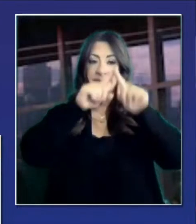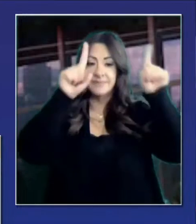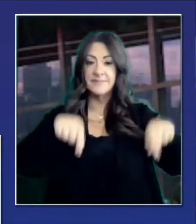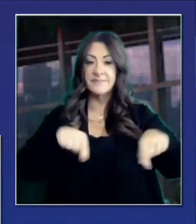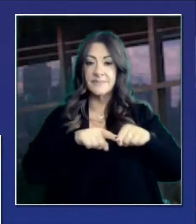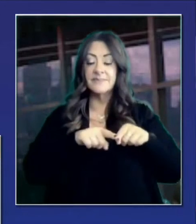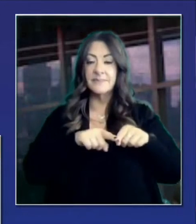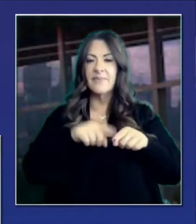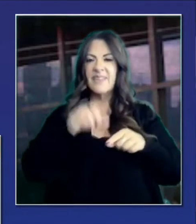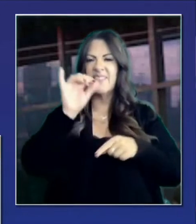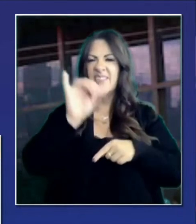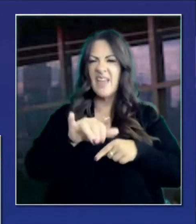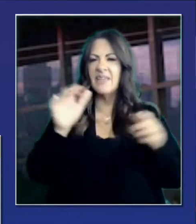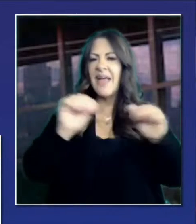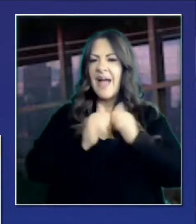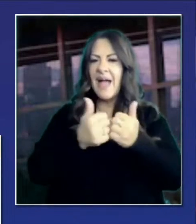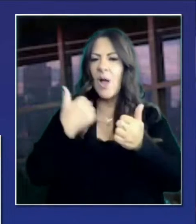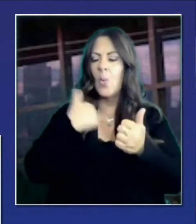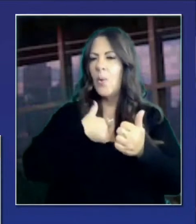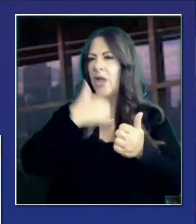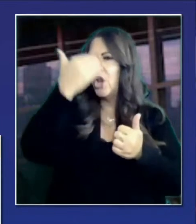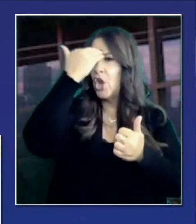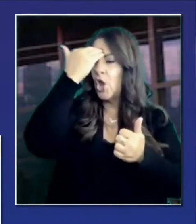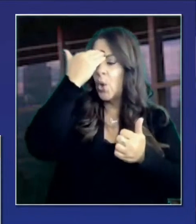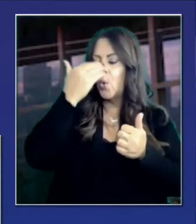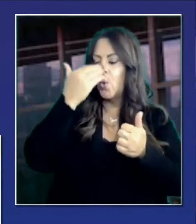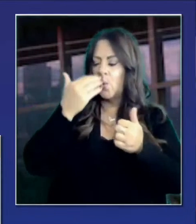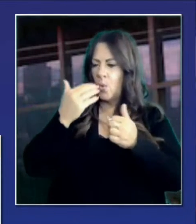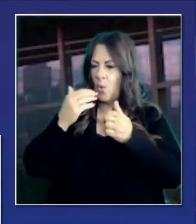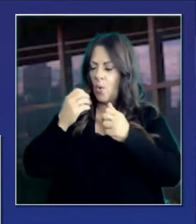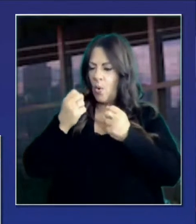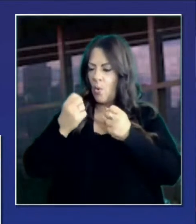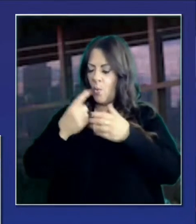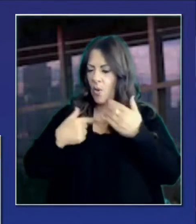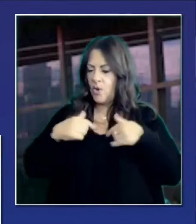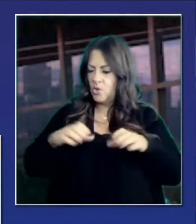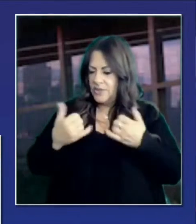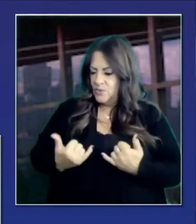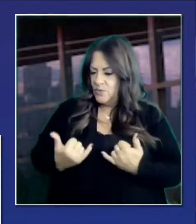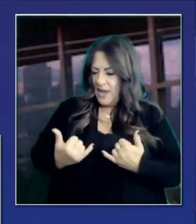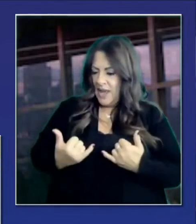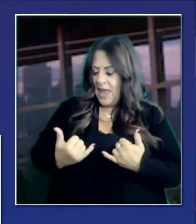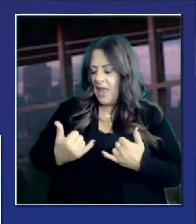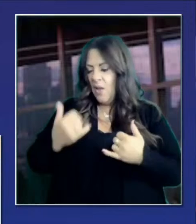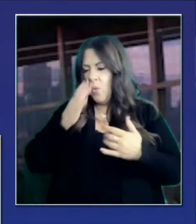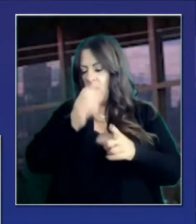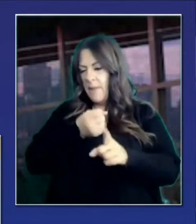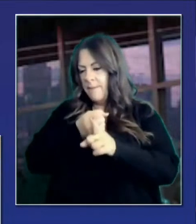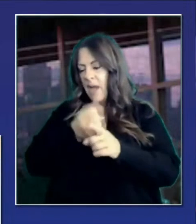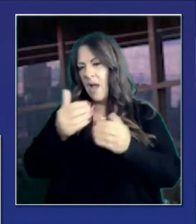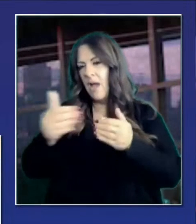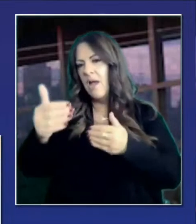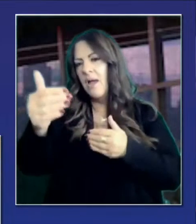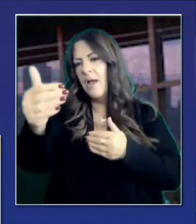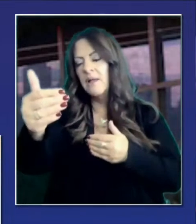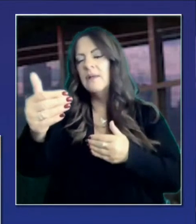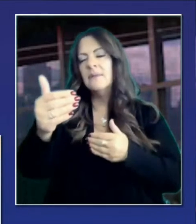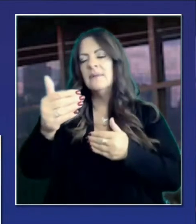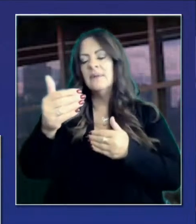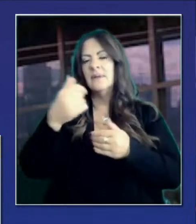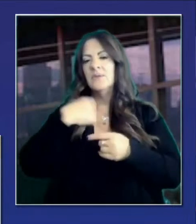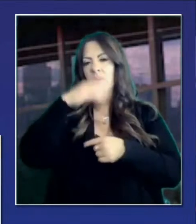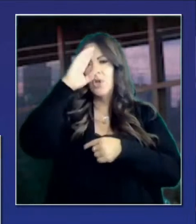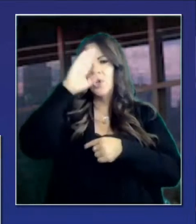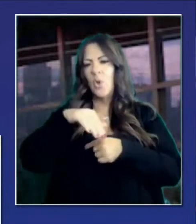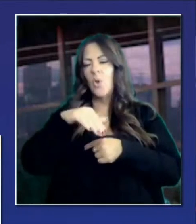models, where those different regions will be in 4 weeks. So we use this because we know today's cases, today's conditions, sort